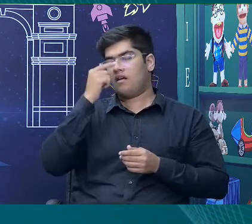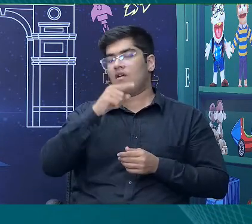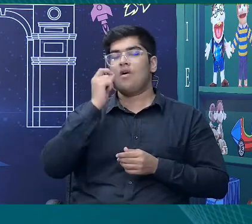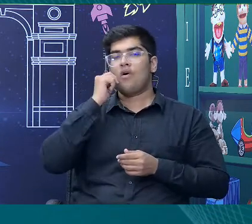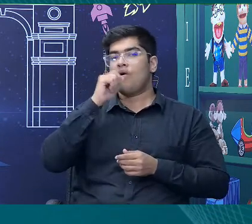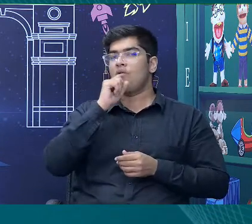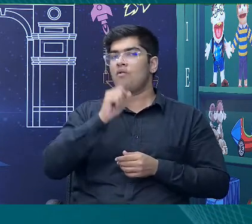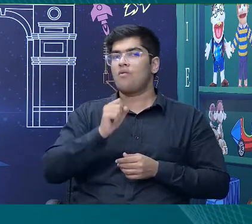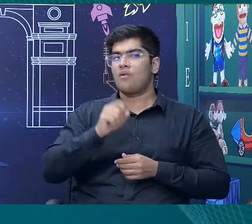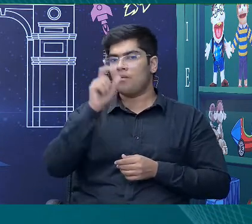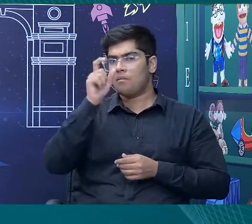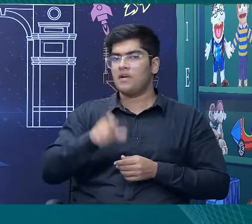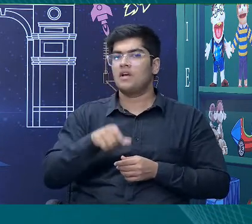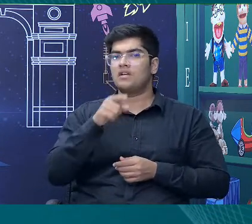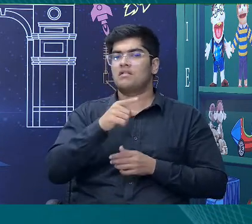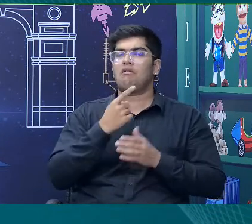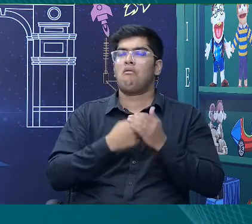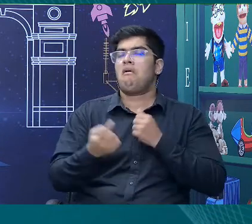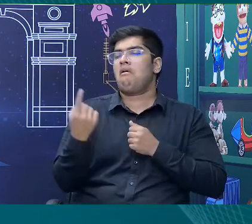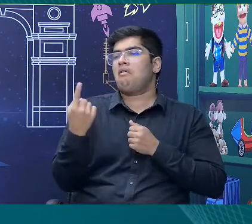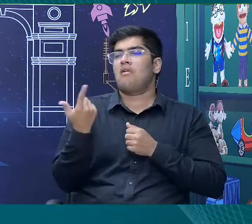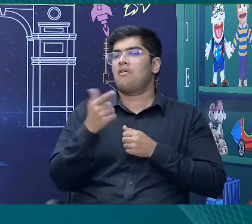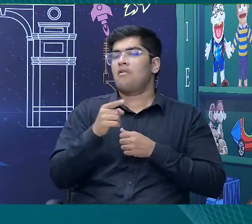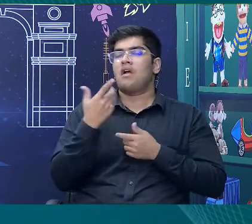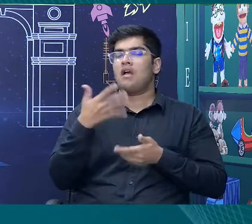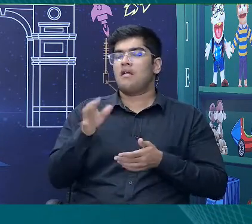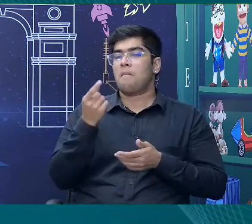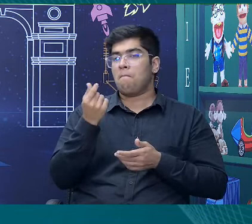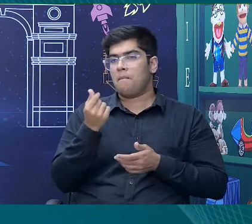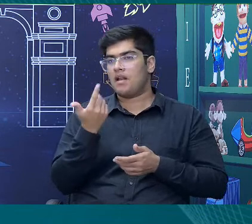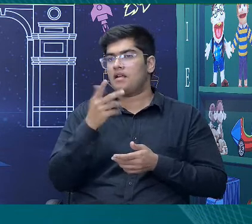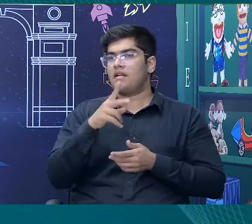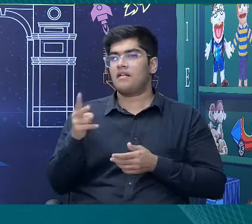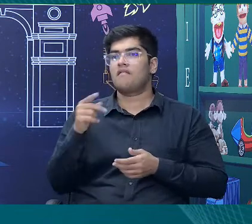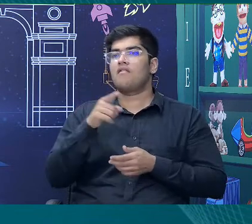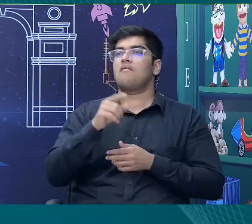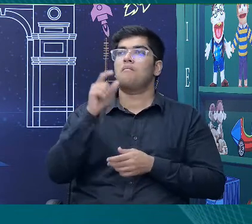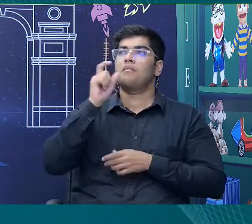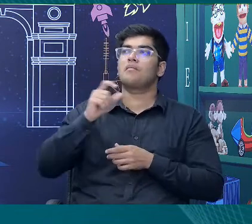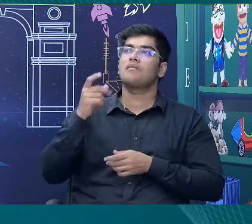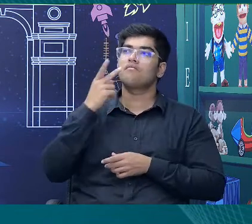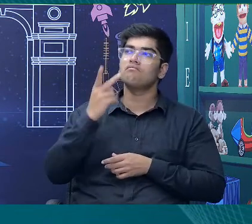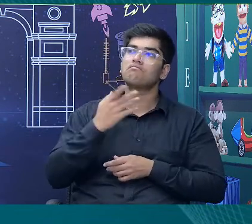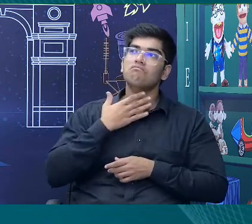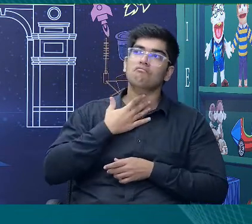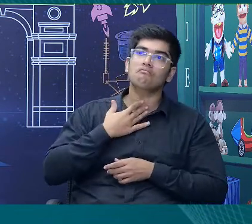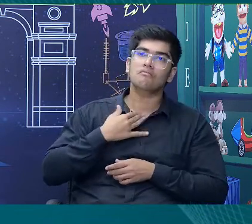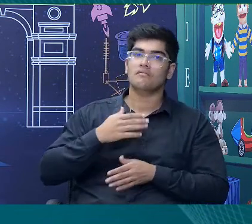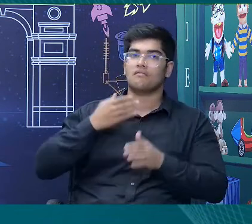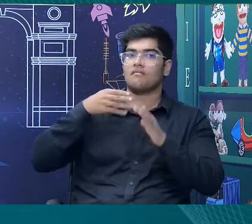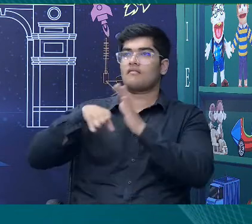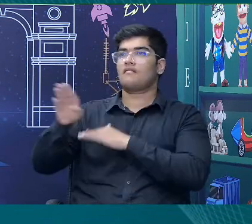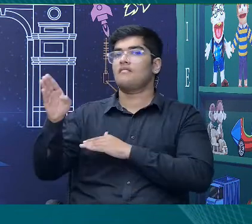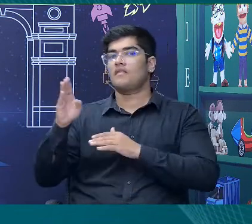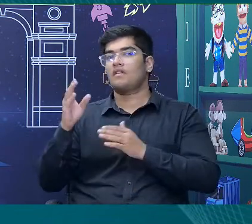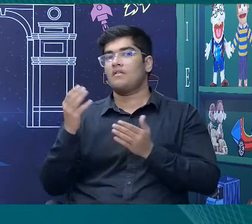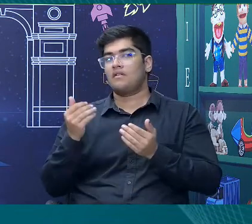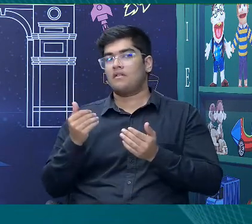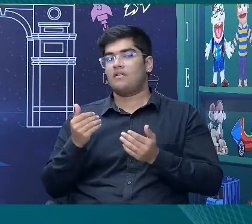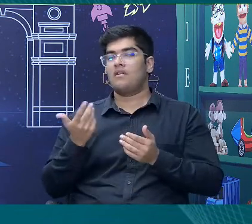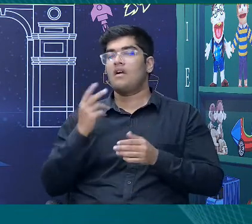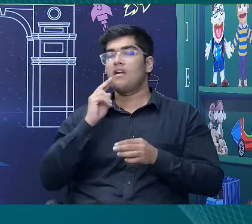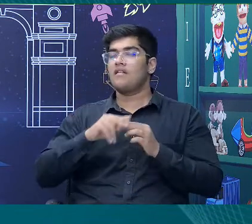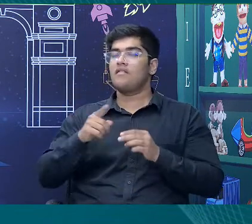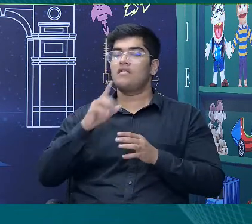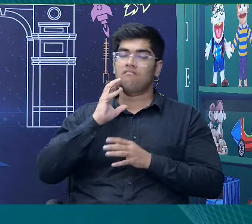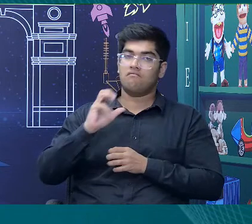money or any comforts in the world, they are all a bait, you know, and if you get, you know, baited by